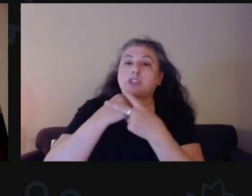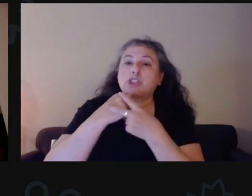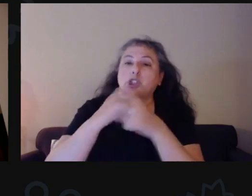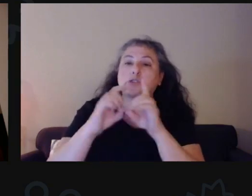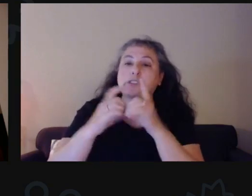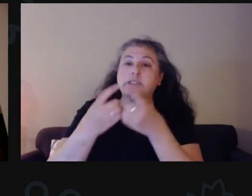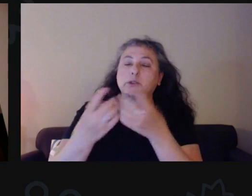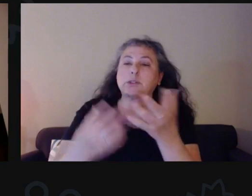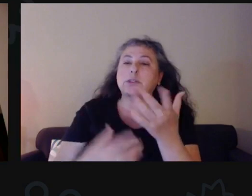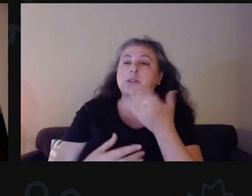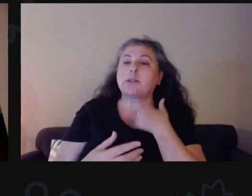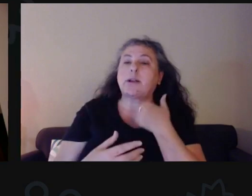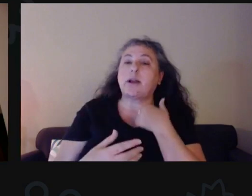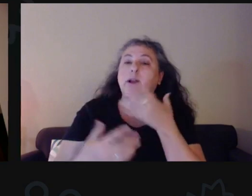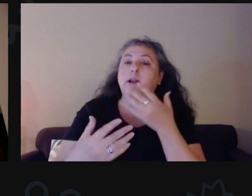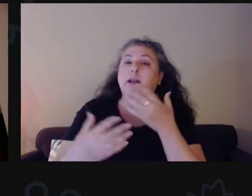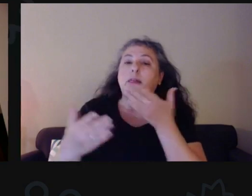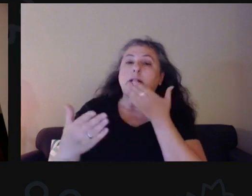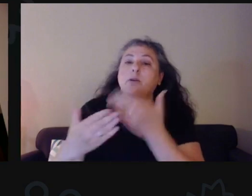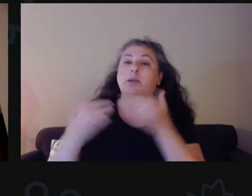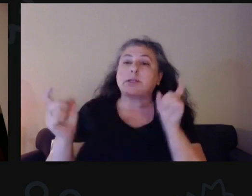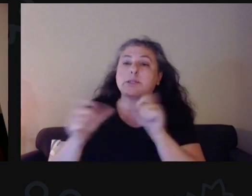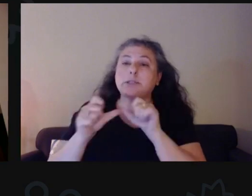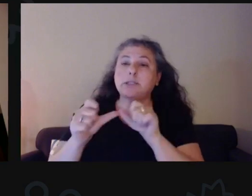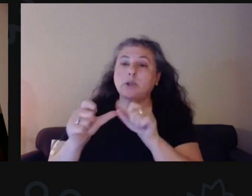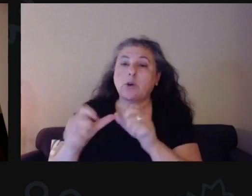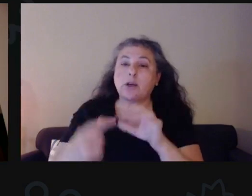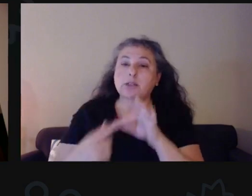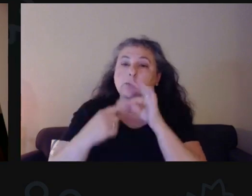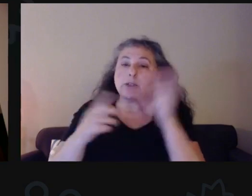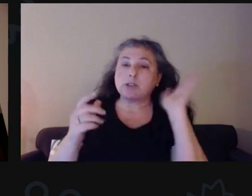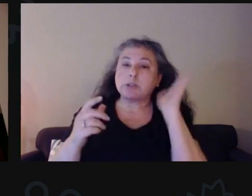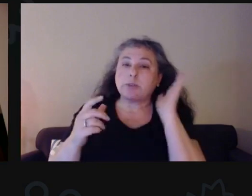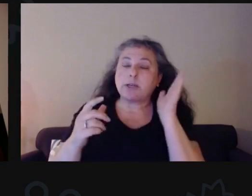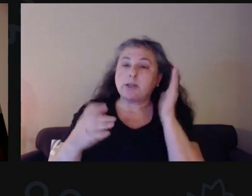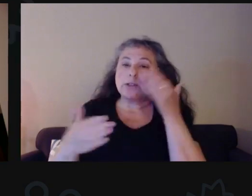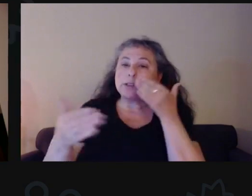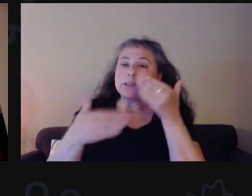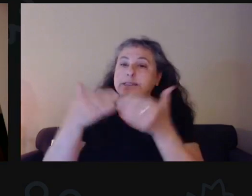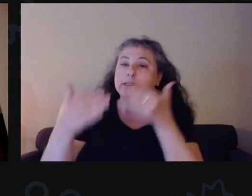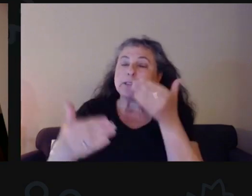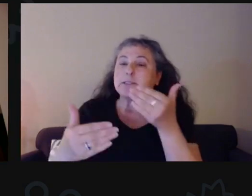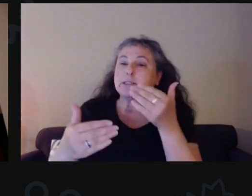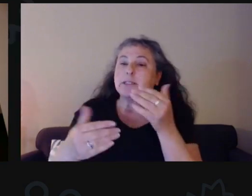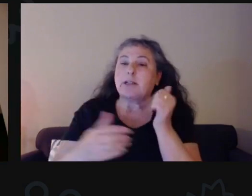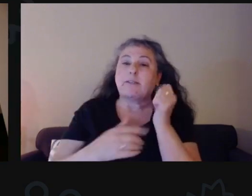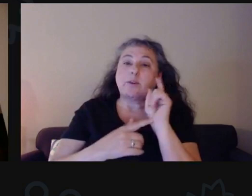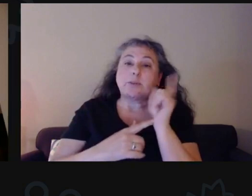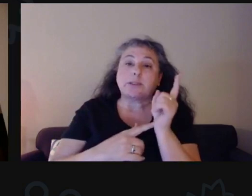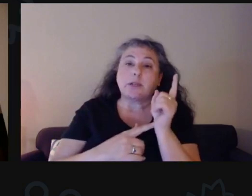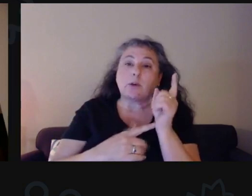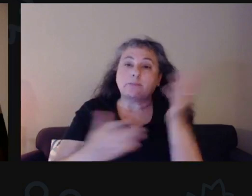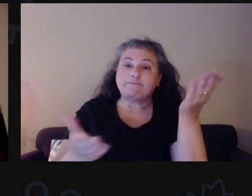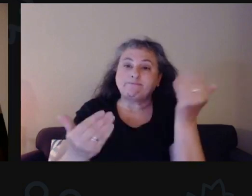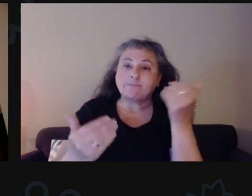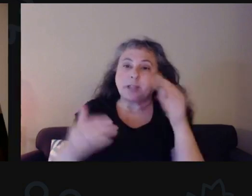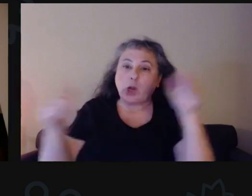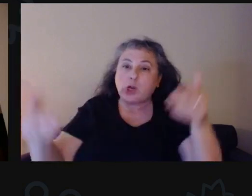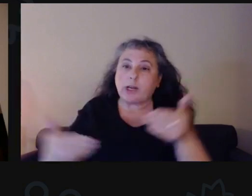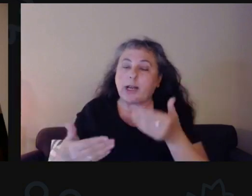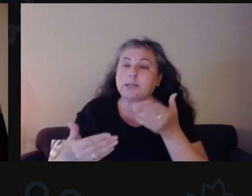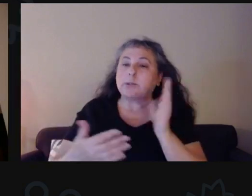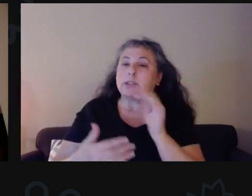continue our special speaker series, where in a few short moments, I will bring on our guest presenter tonight, Gina